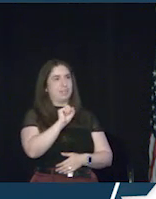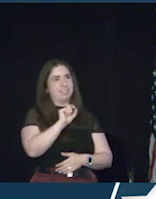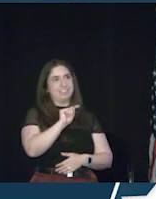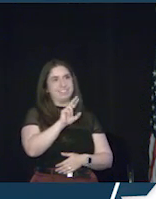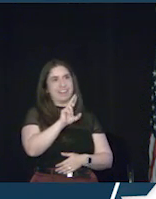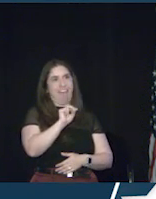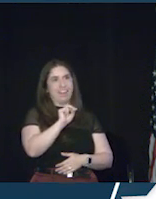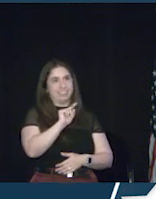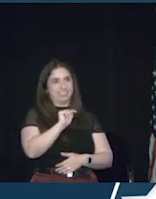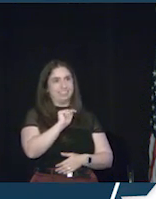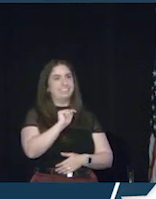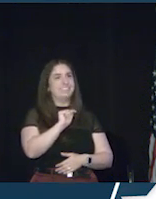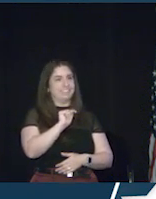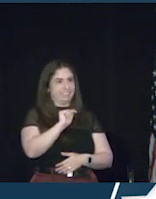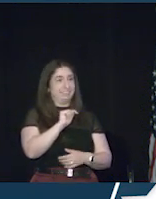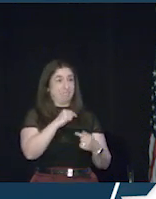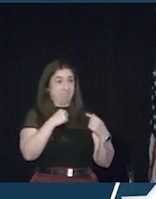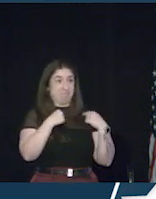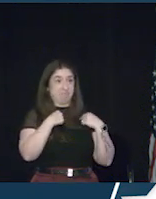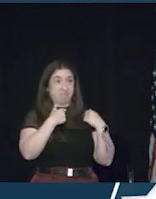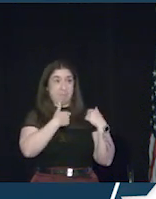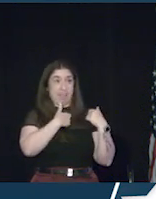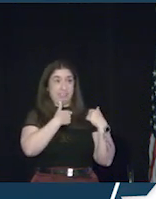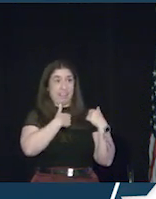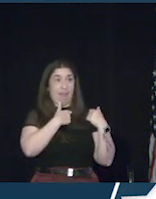And, and, and,